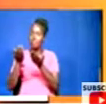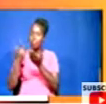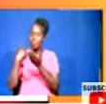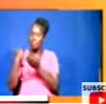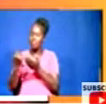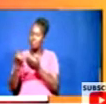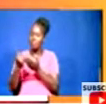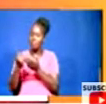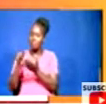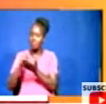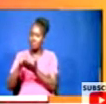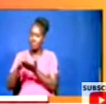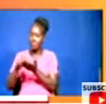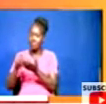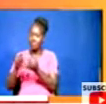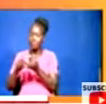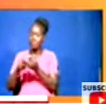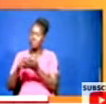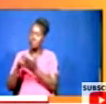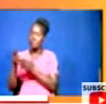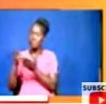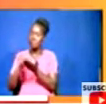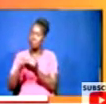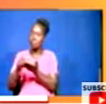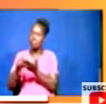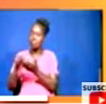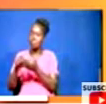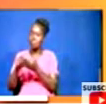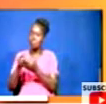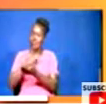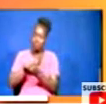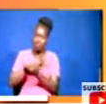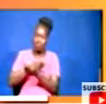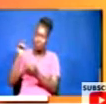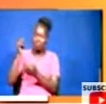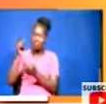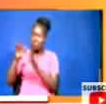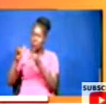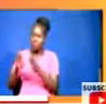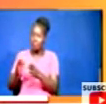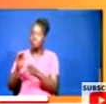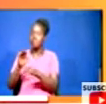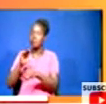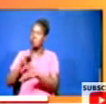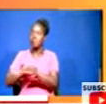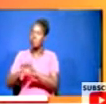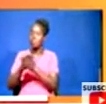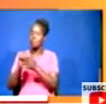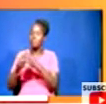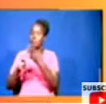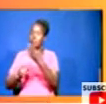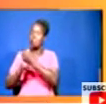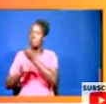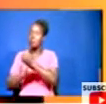two, in the cost of production. Number, mm-hmm, three, and even returns that farmers get. And number four, even supporting